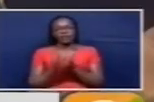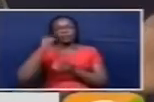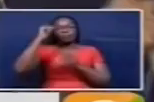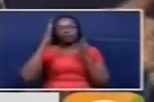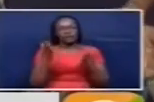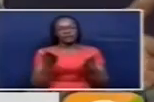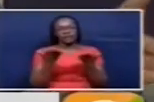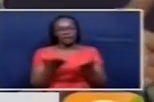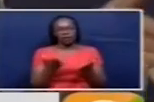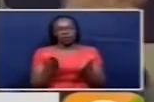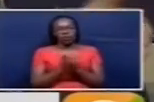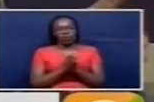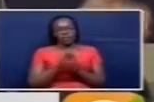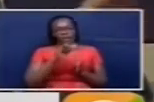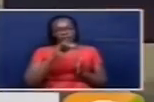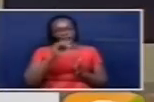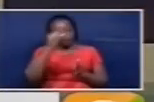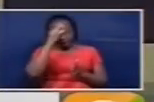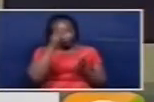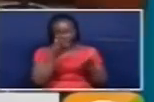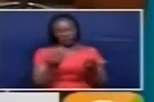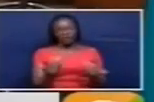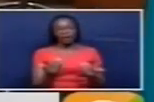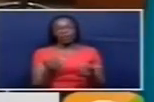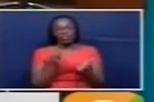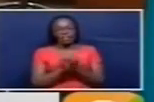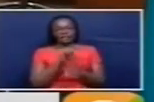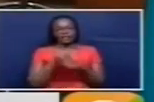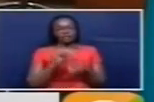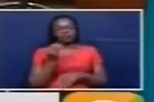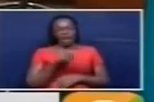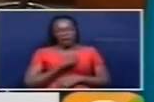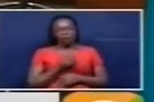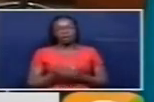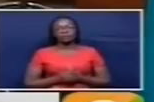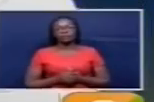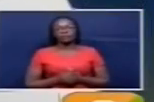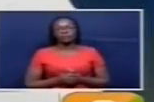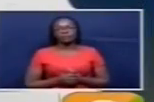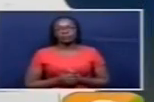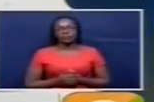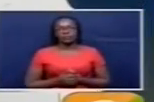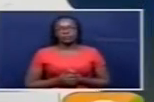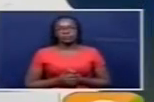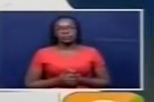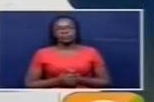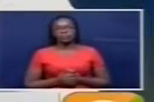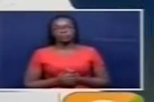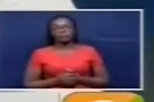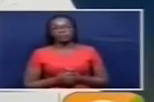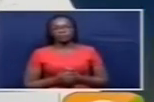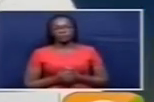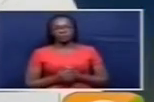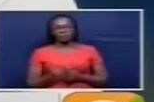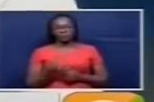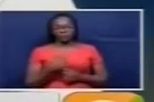current government, because this nation belongs to us. Same. So I'm vying to give people courage that even if you don't have money, you can